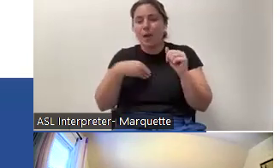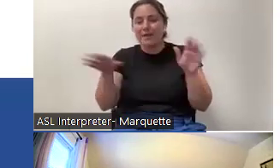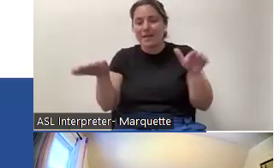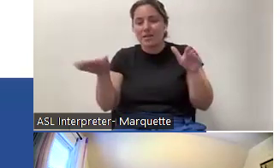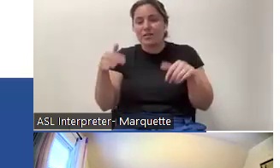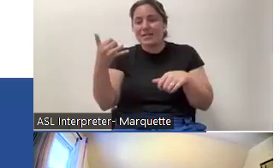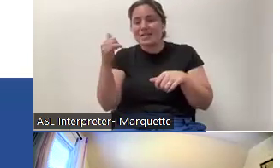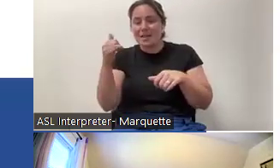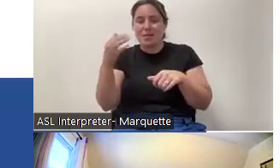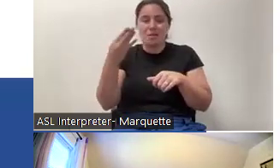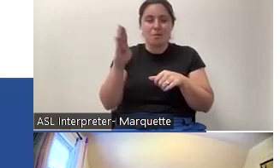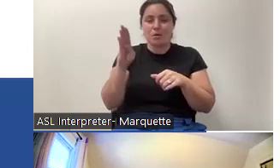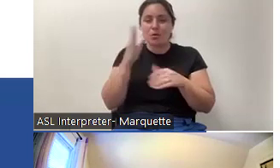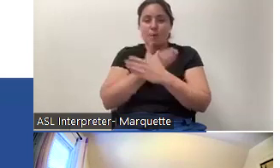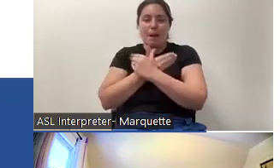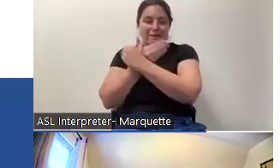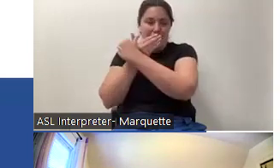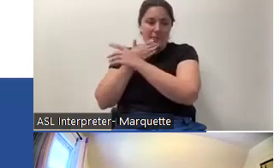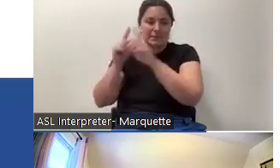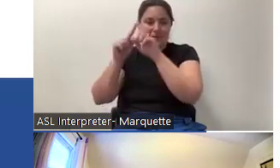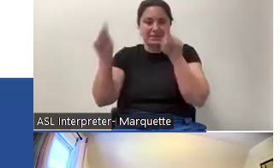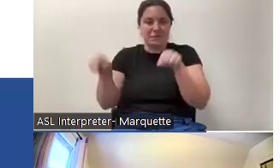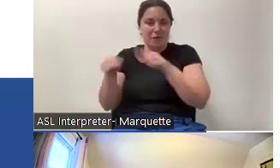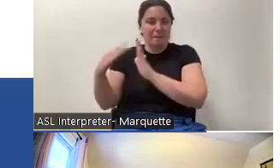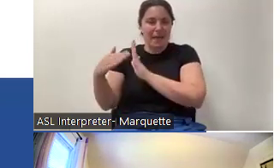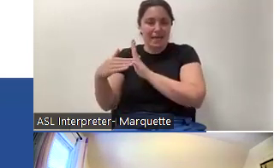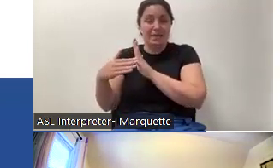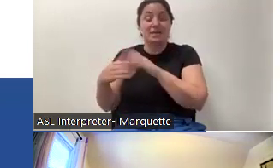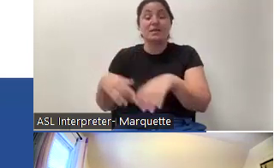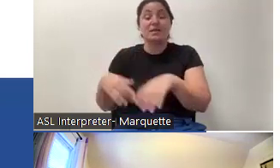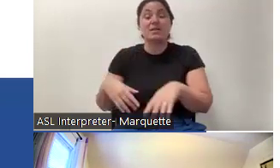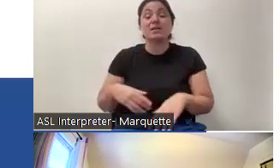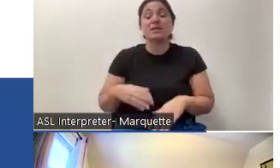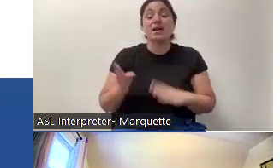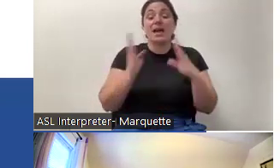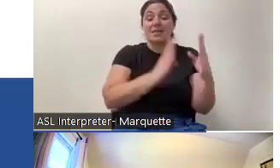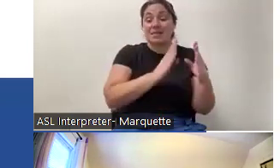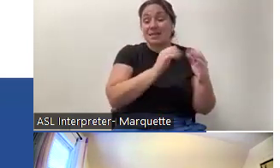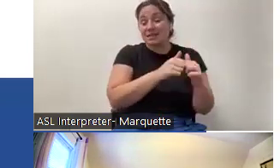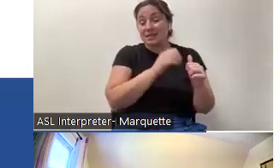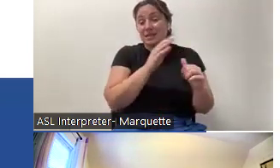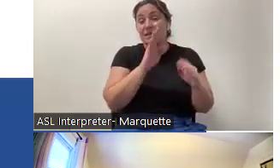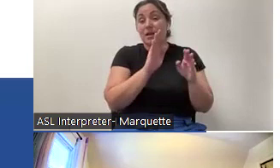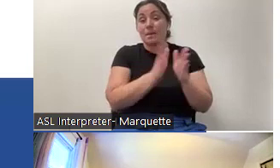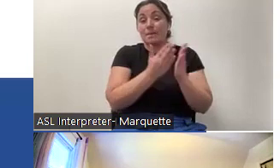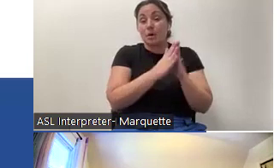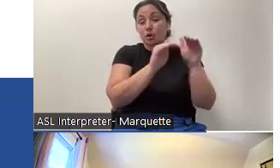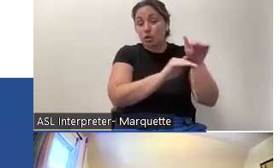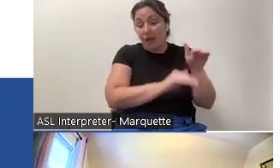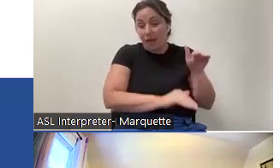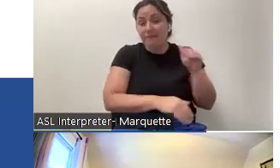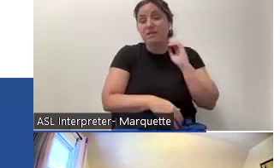yellow and blue butterflies. To the far right of that, you will see a bookshelf. Closer to that is